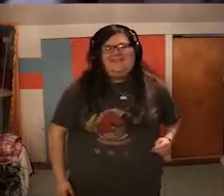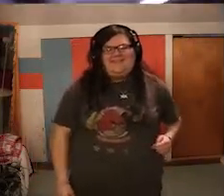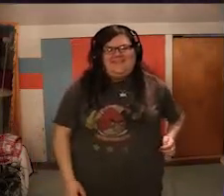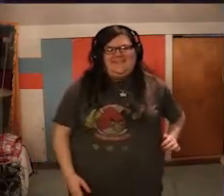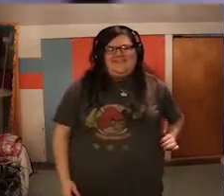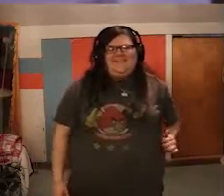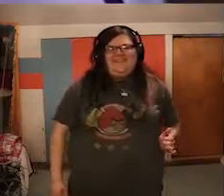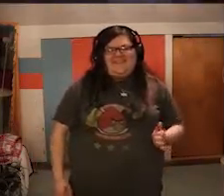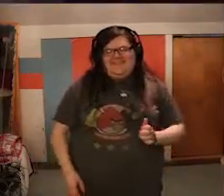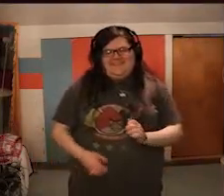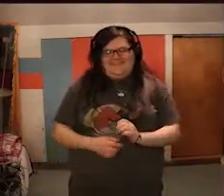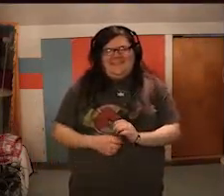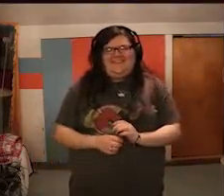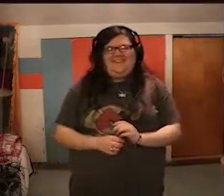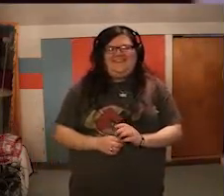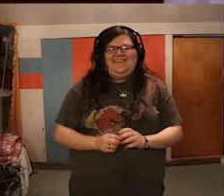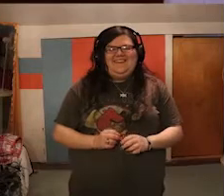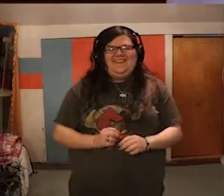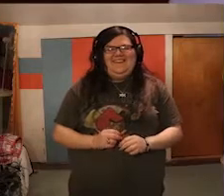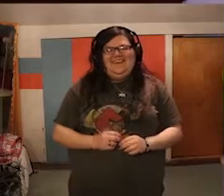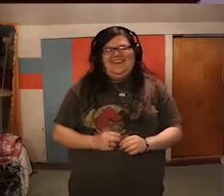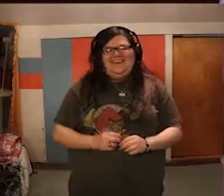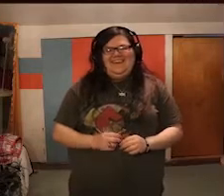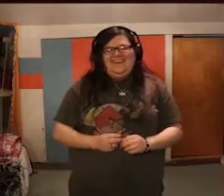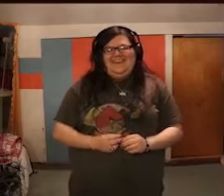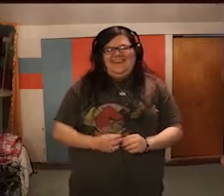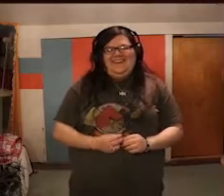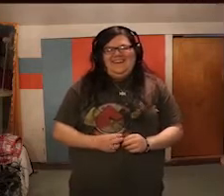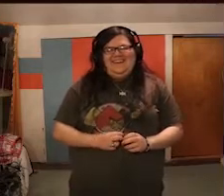1, 2, 3, 4, 5, 6, 7, 8, 9, 10. Thank you, you may go.